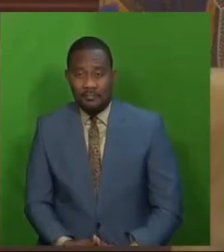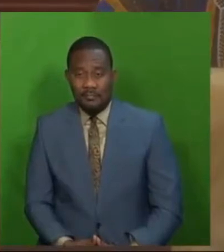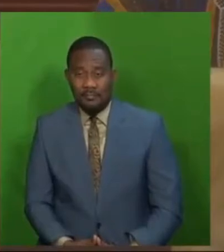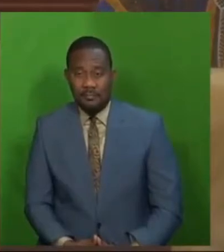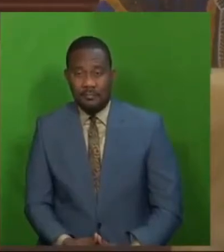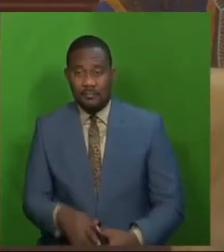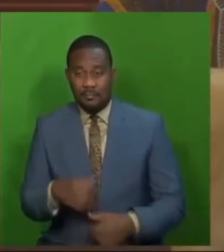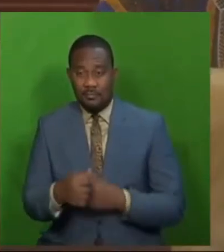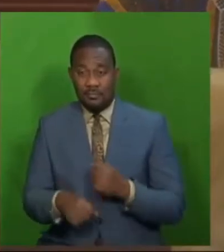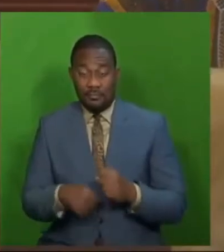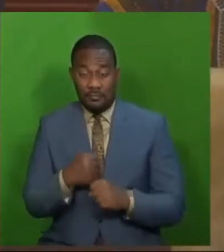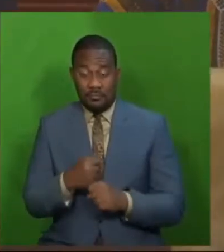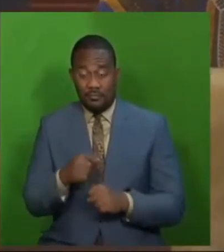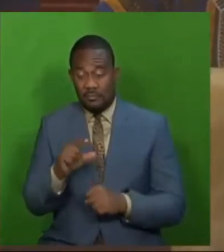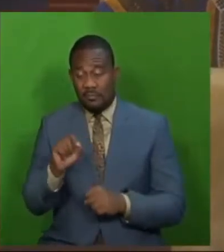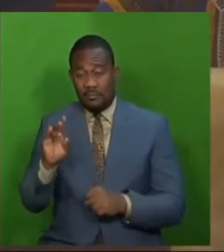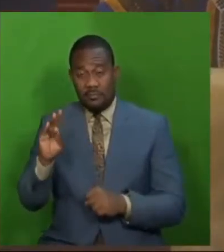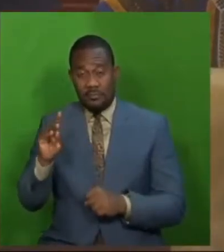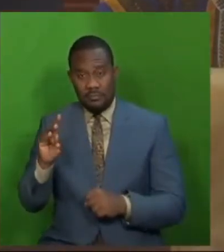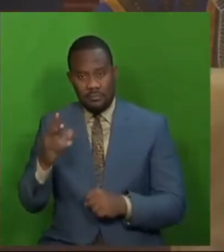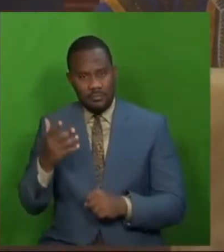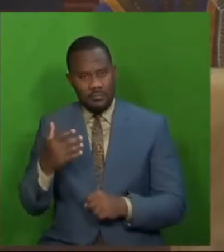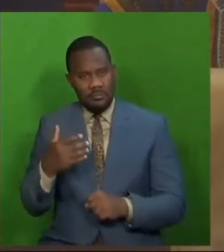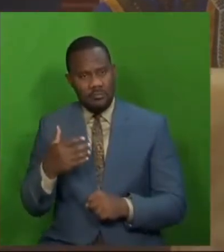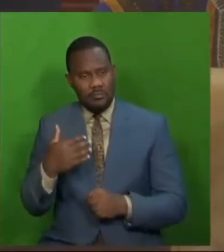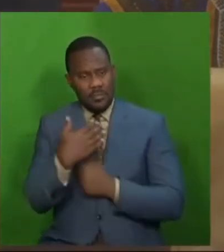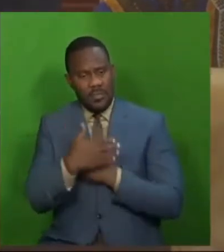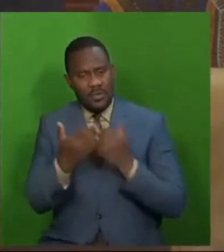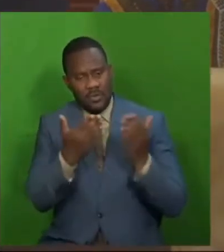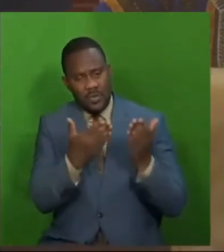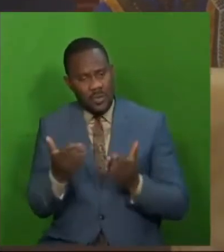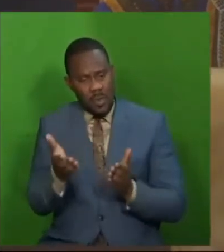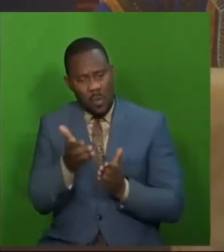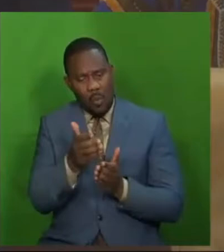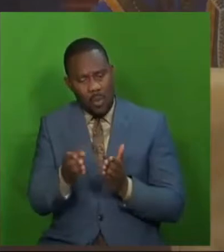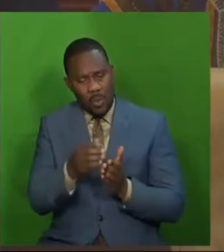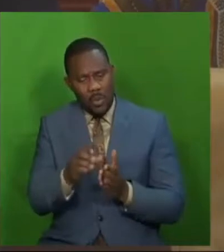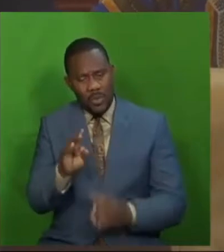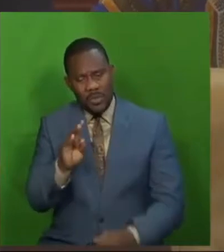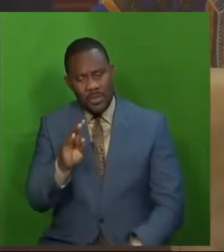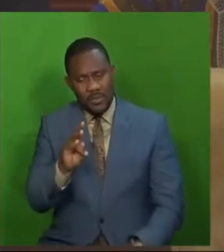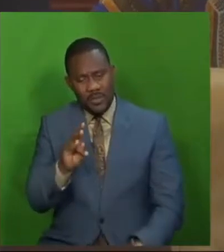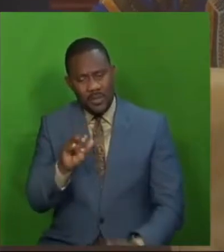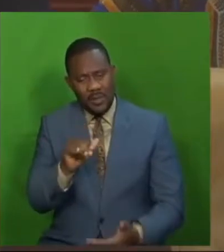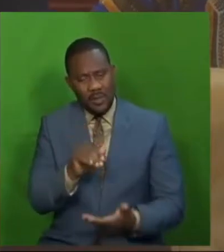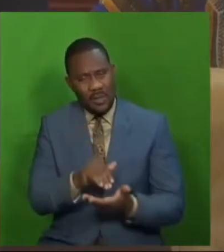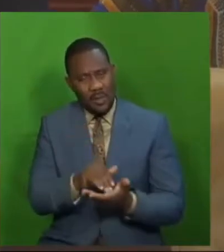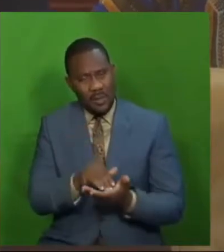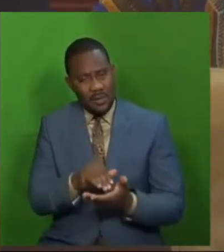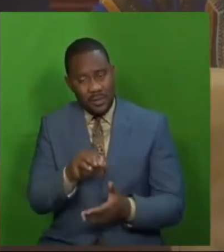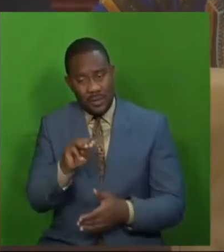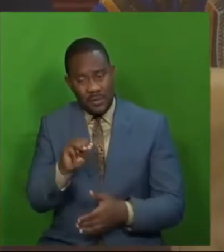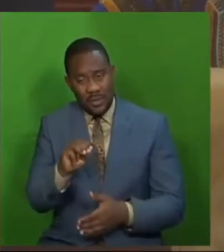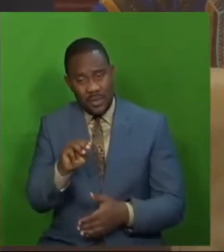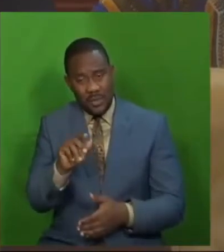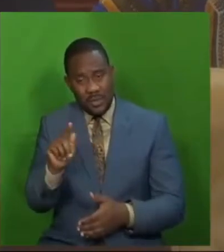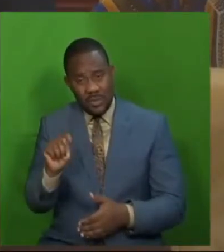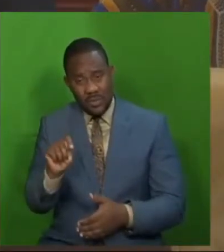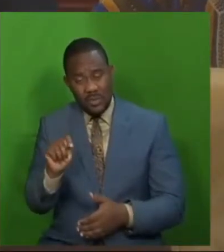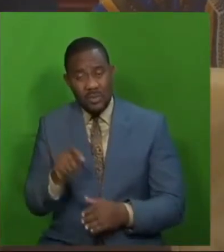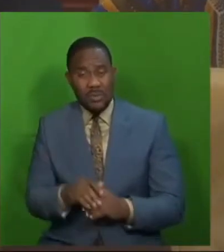2017, Ghana imported 19,000 metric tons of maize into Ghana. In 2018, we